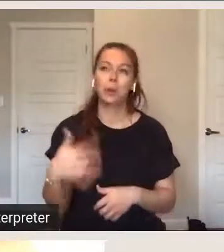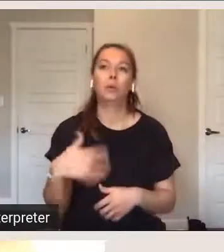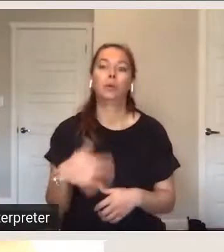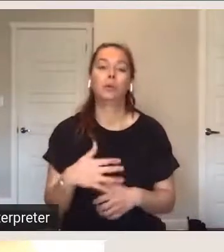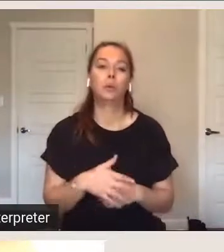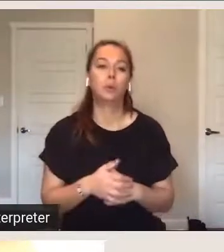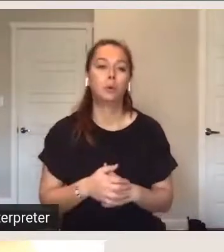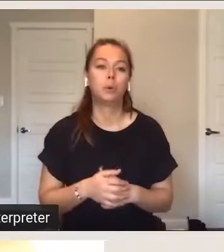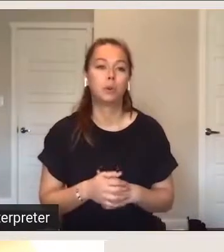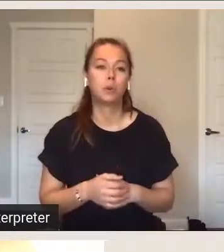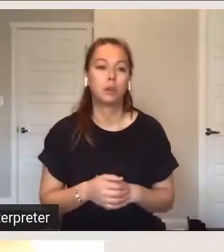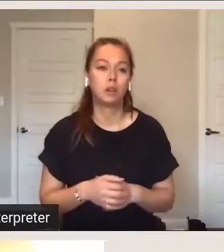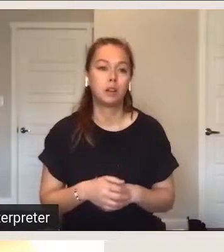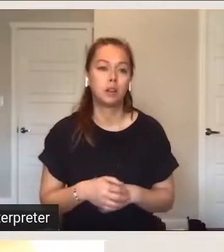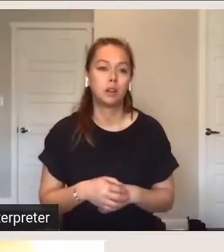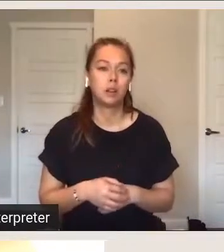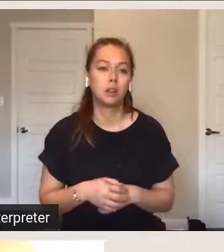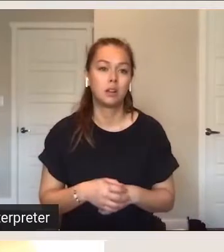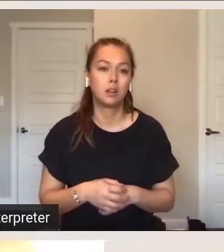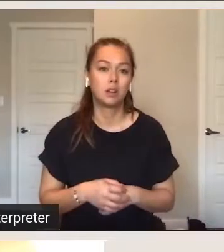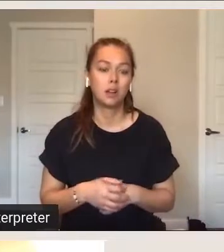us